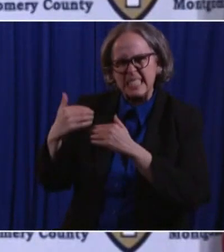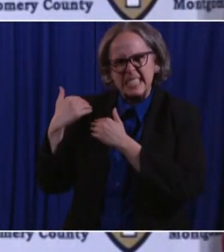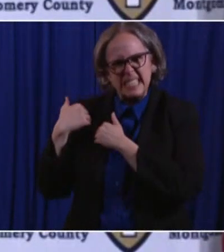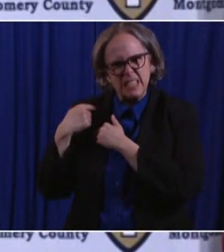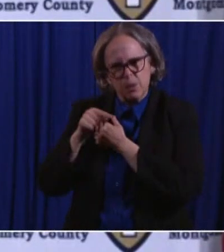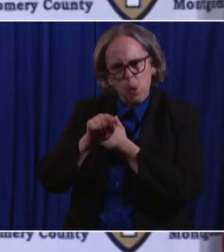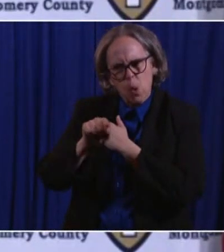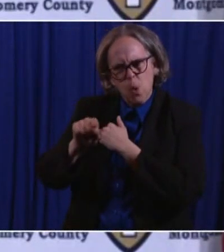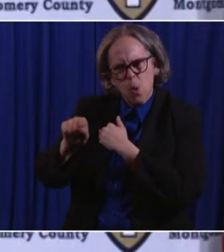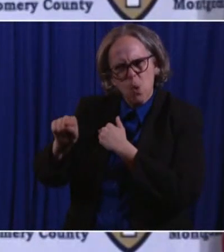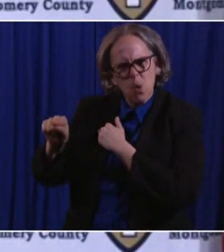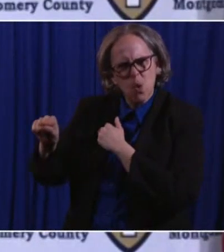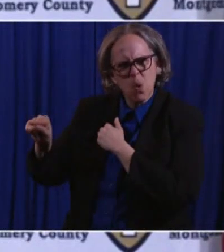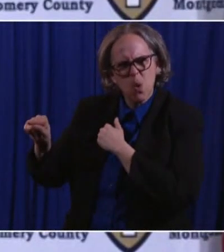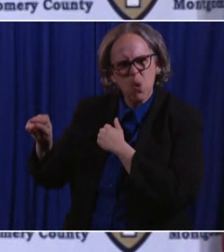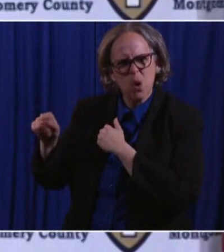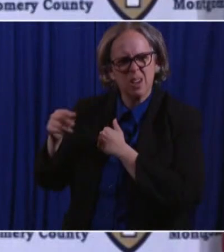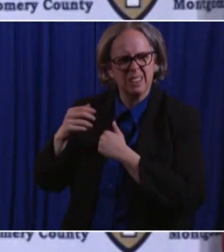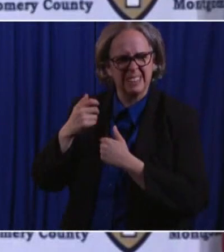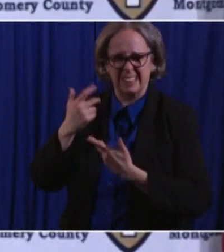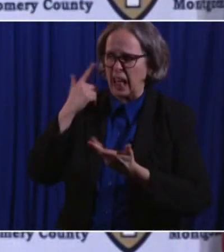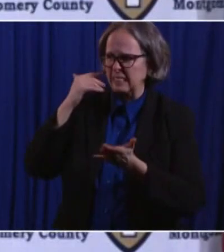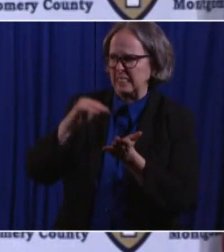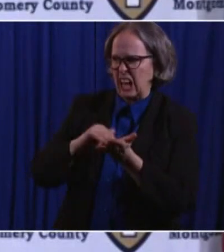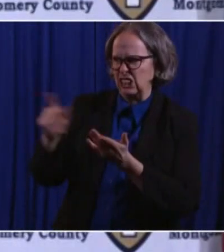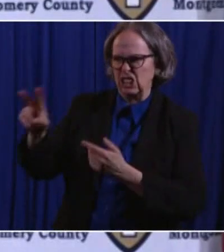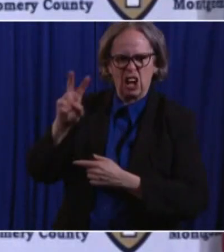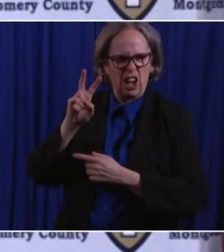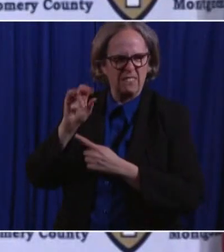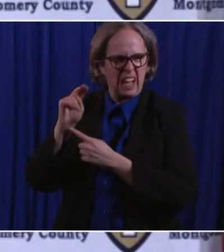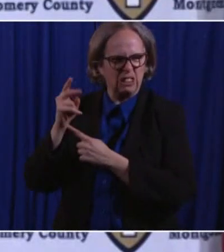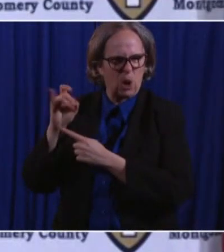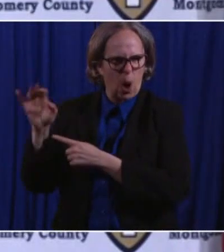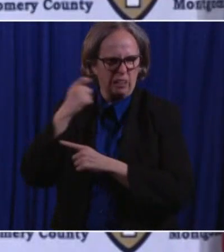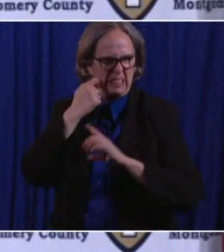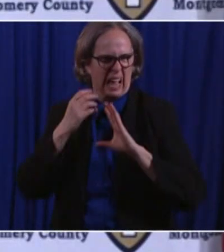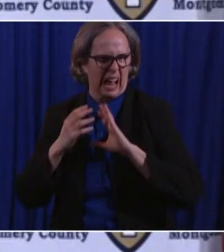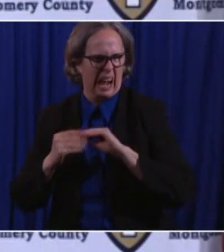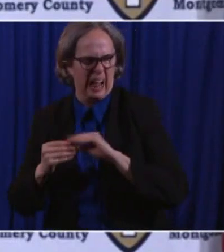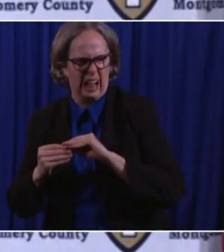Dr. Vanderhoff said, to vaccinate people as quickly as we can.